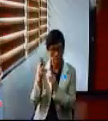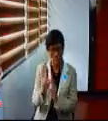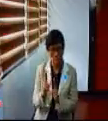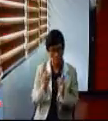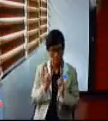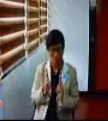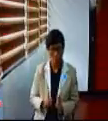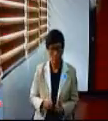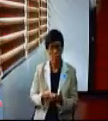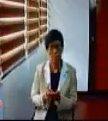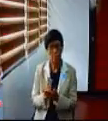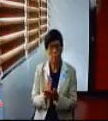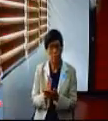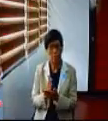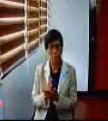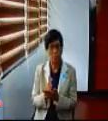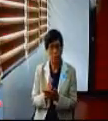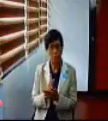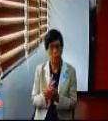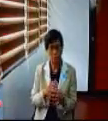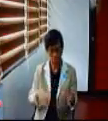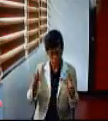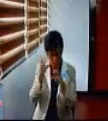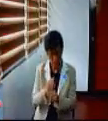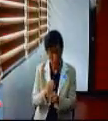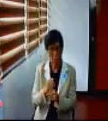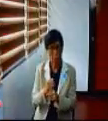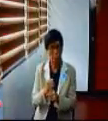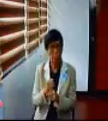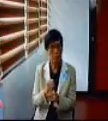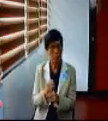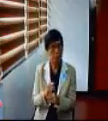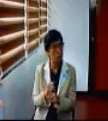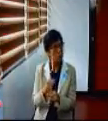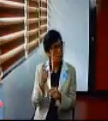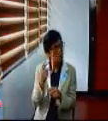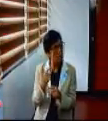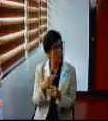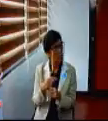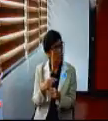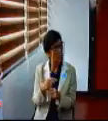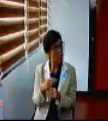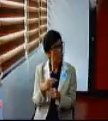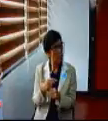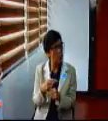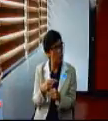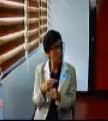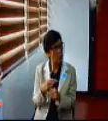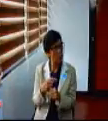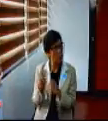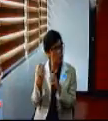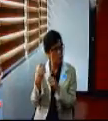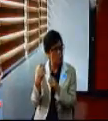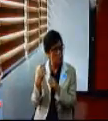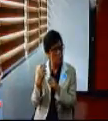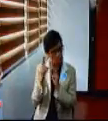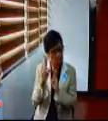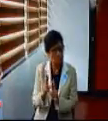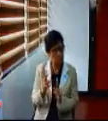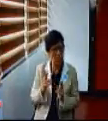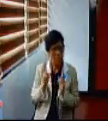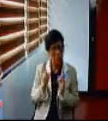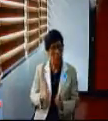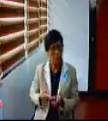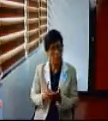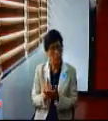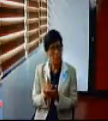rights. In summary, just for the corporate responsibility to respect human rights, is the